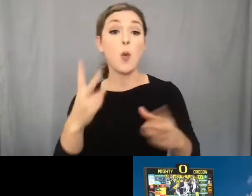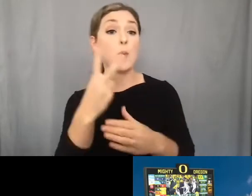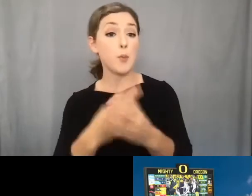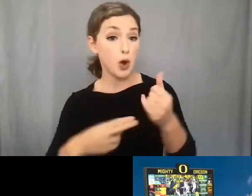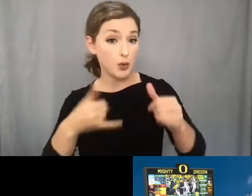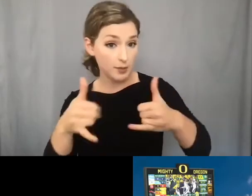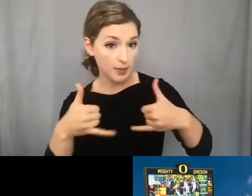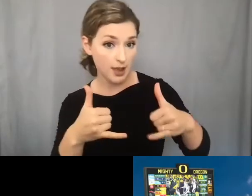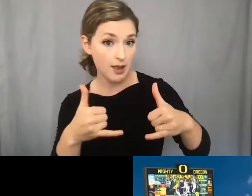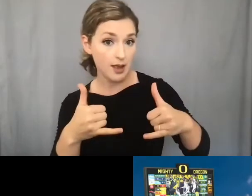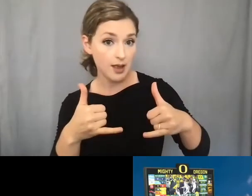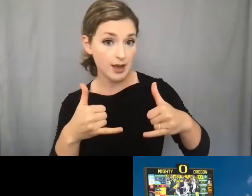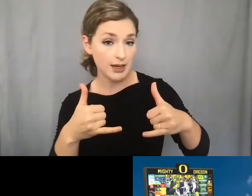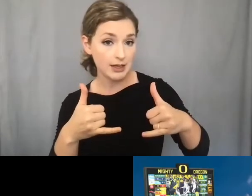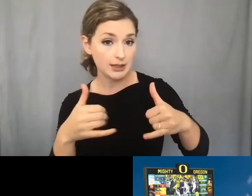their home games.